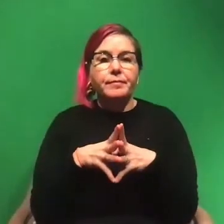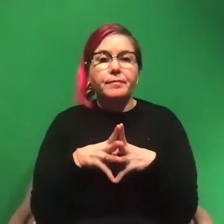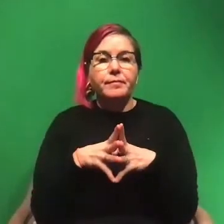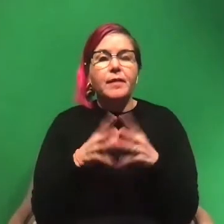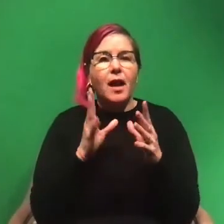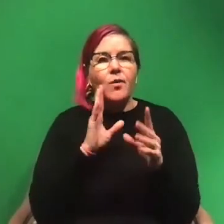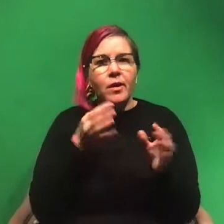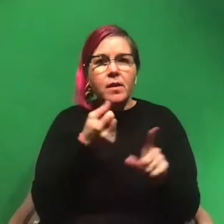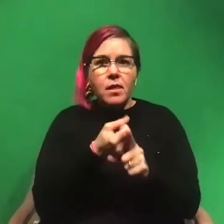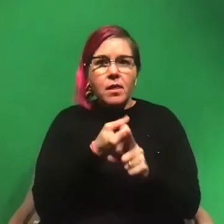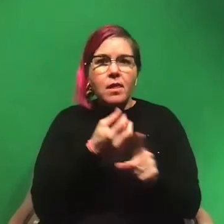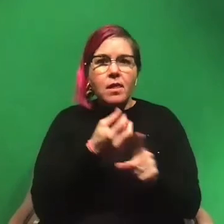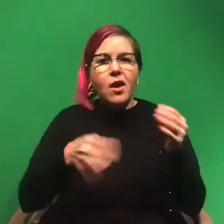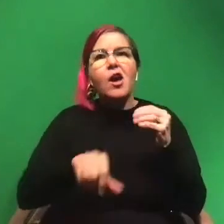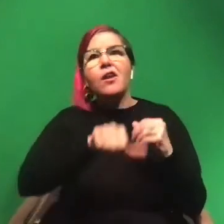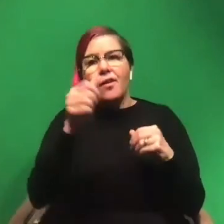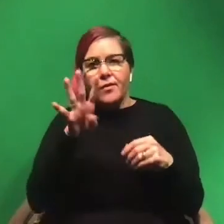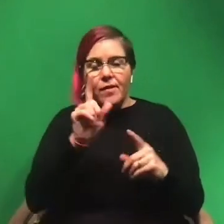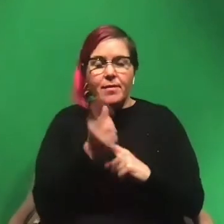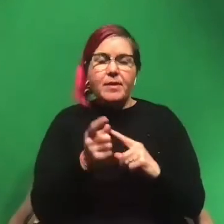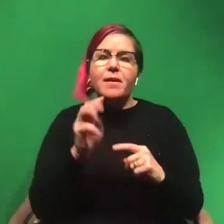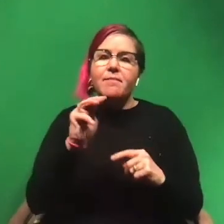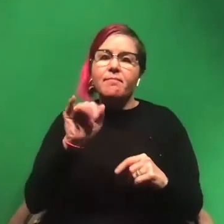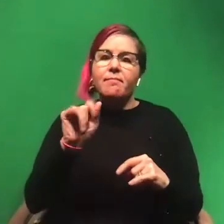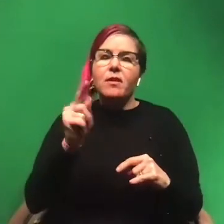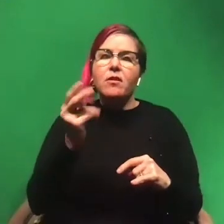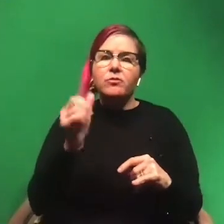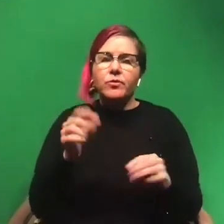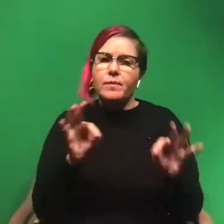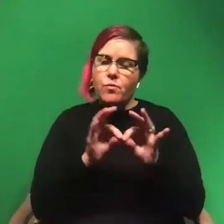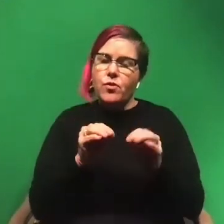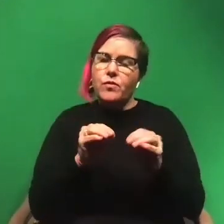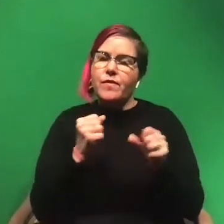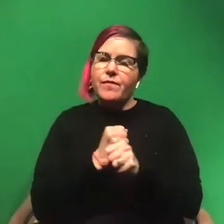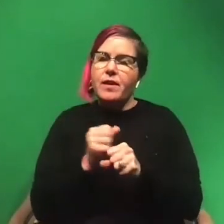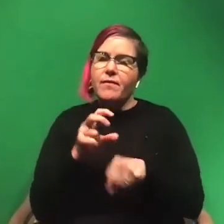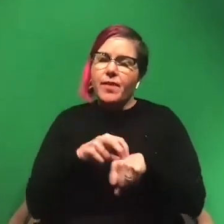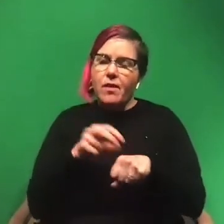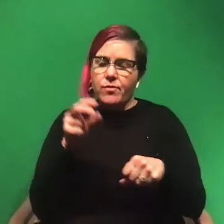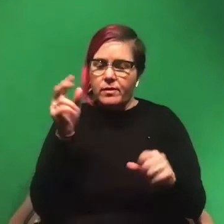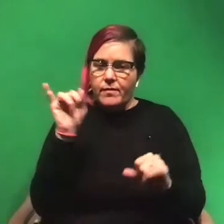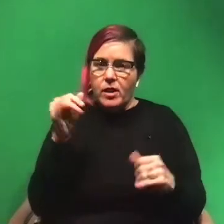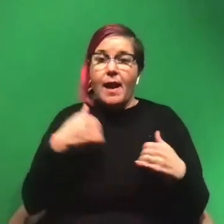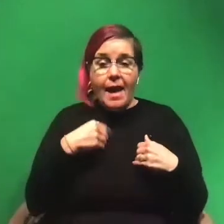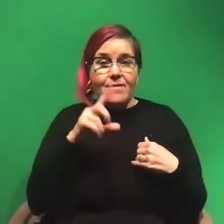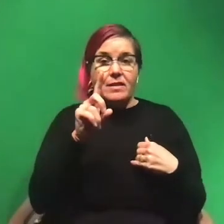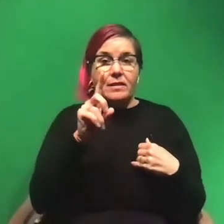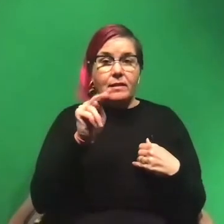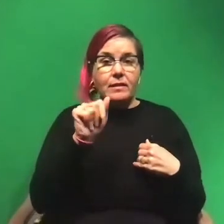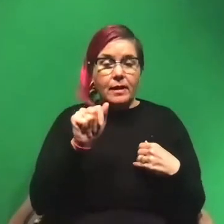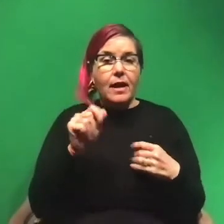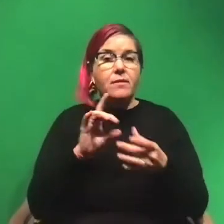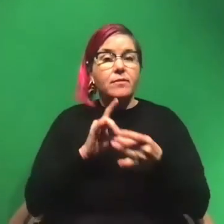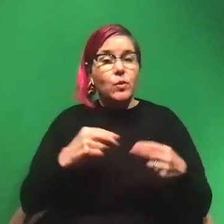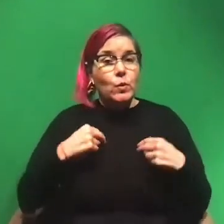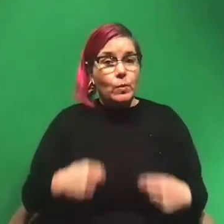minutes. But because mitochondria are really important to fighting viral infections. But there's DNA there. And in the case of humans, I would like for